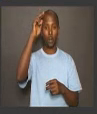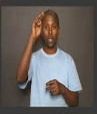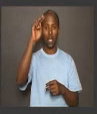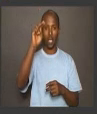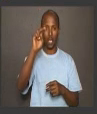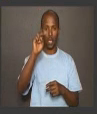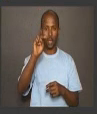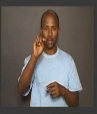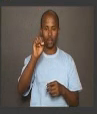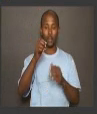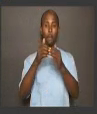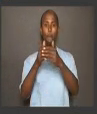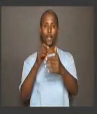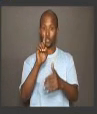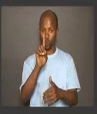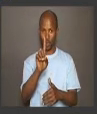n minus 1.